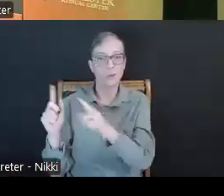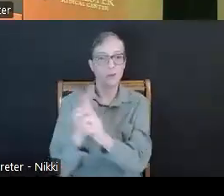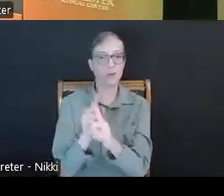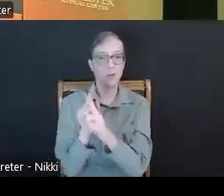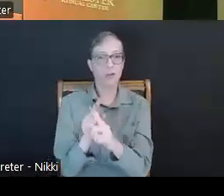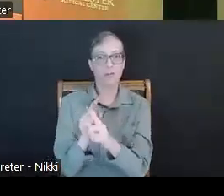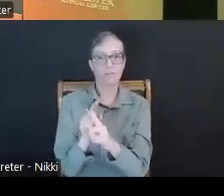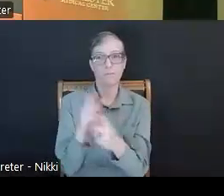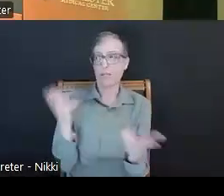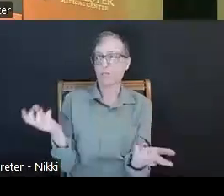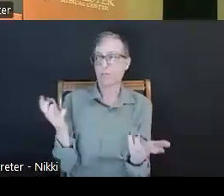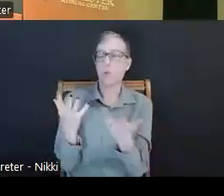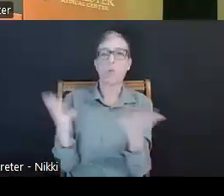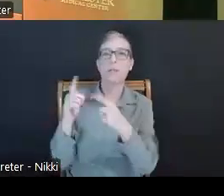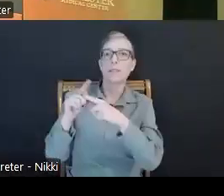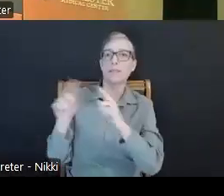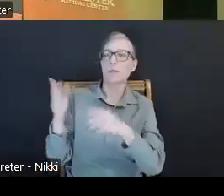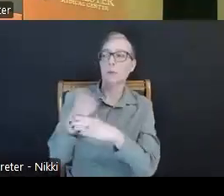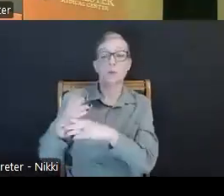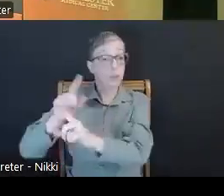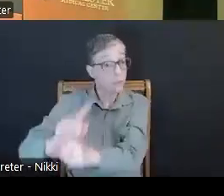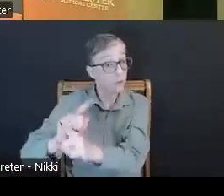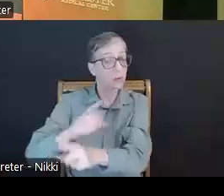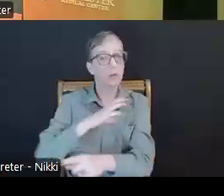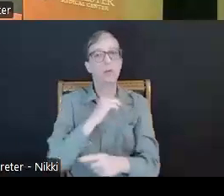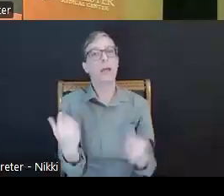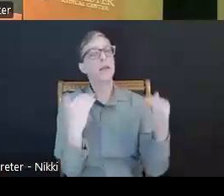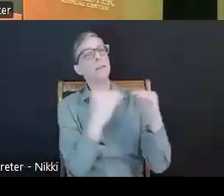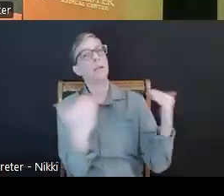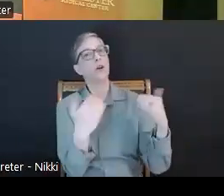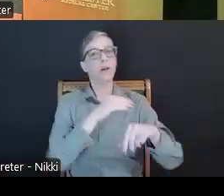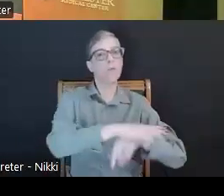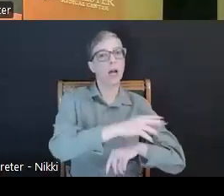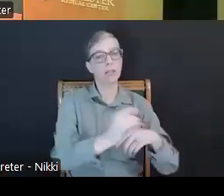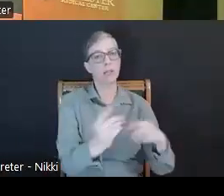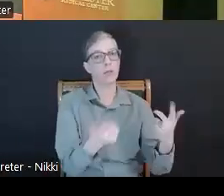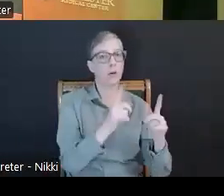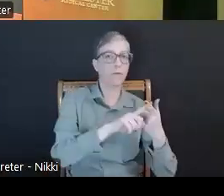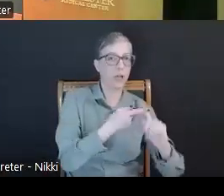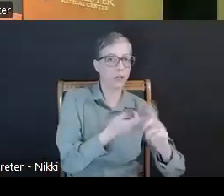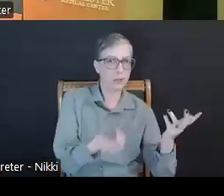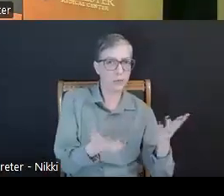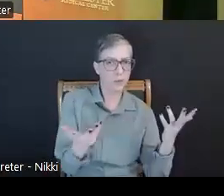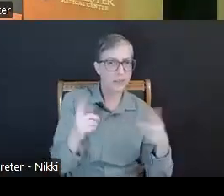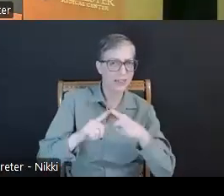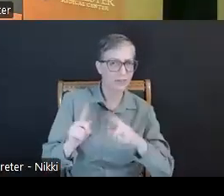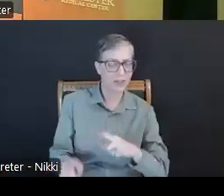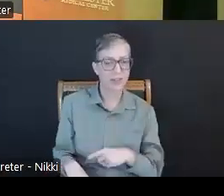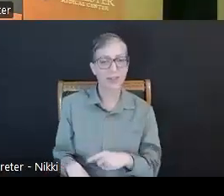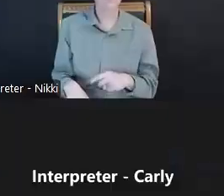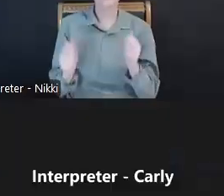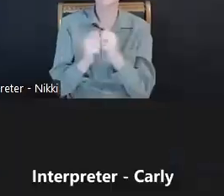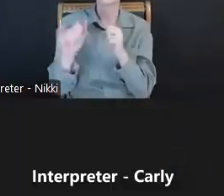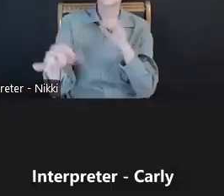just being a friend or a peer? So with this information, we implemented some changes for the next